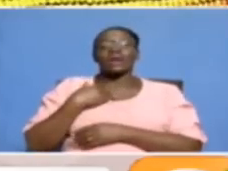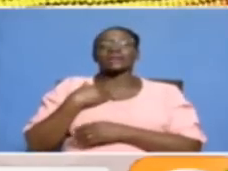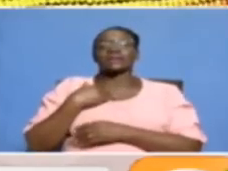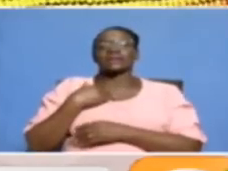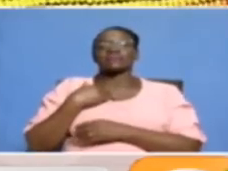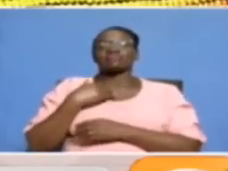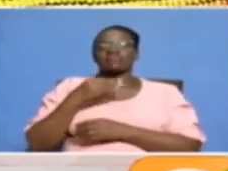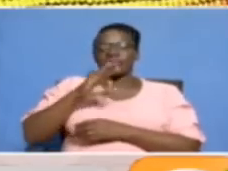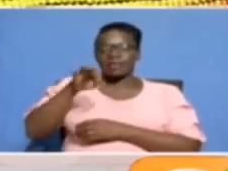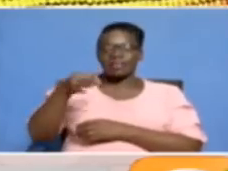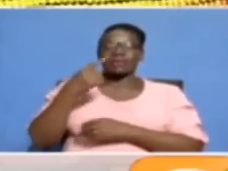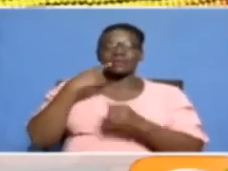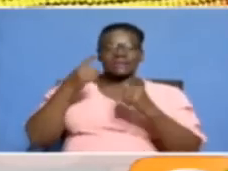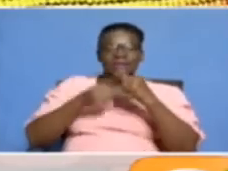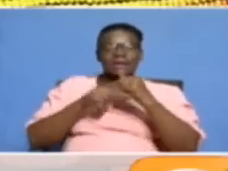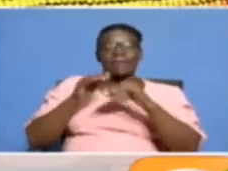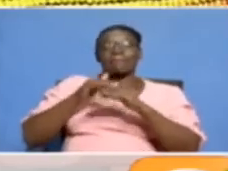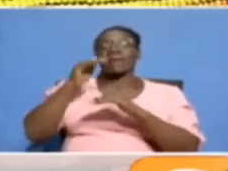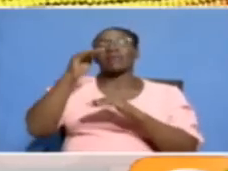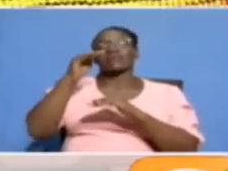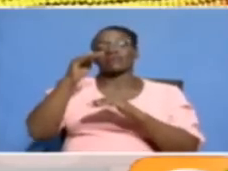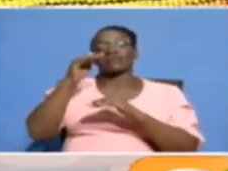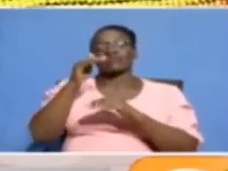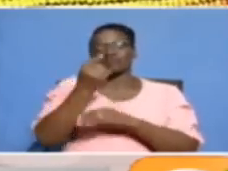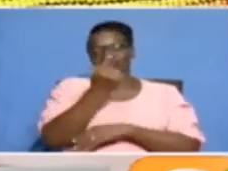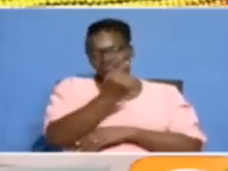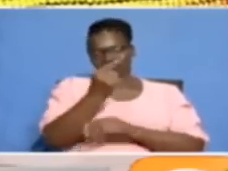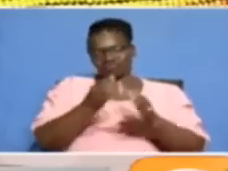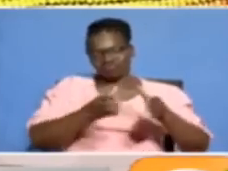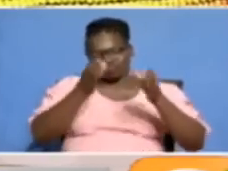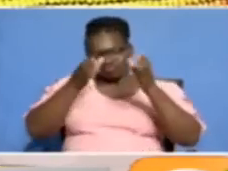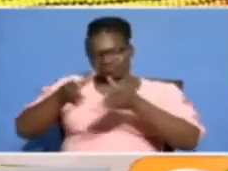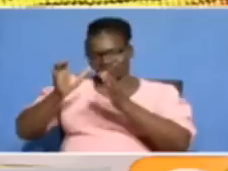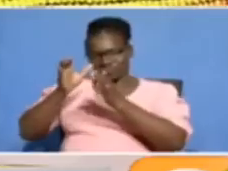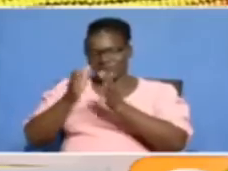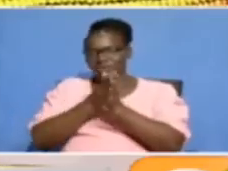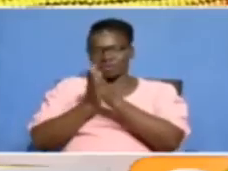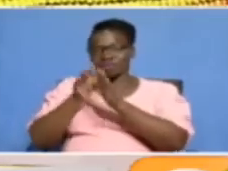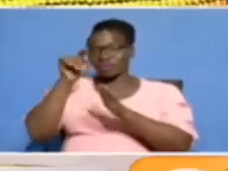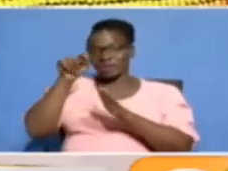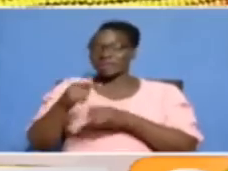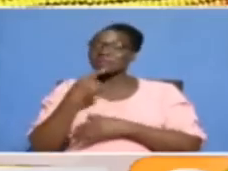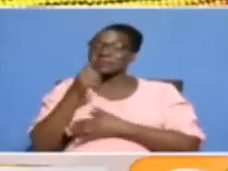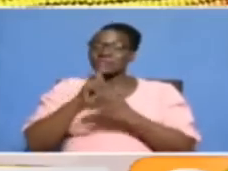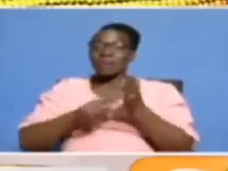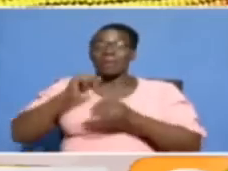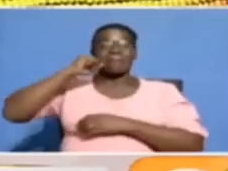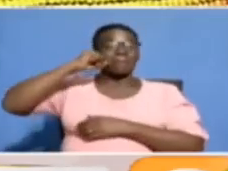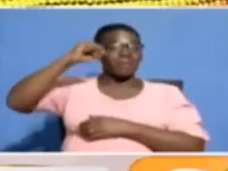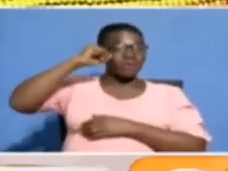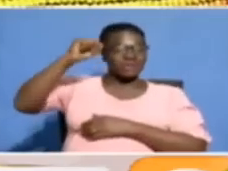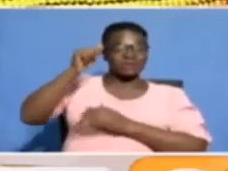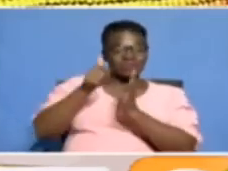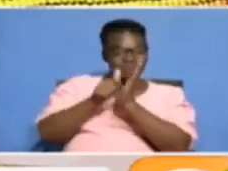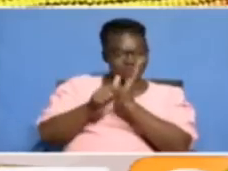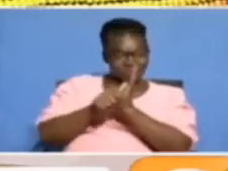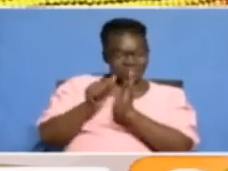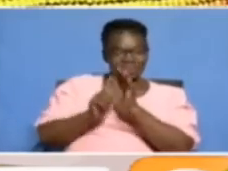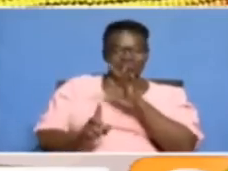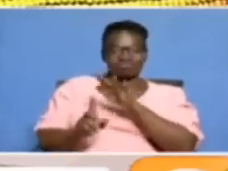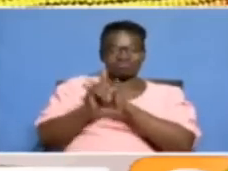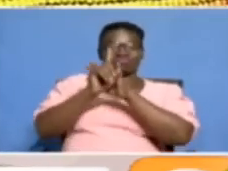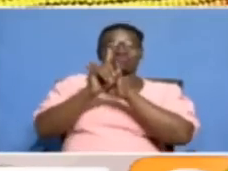of 3,600 shillings per bag. And as Francis Gachuri reports, politics of maize have